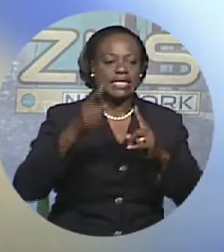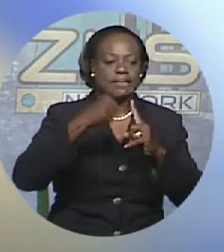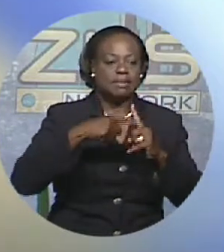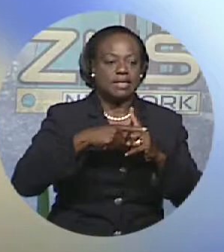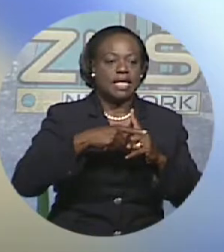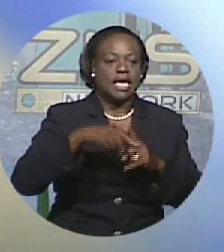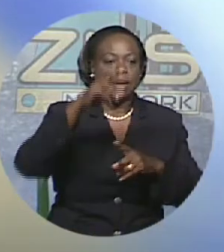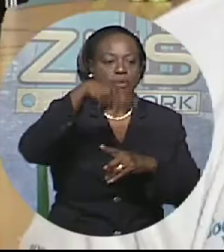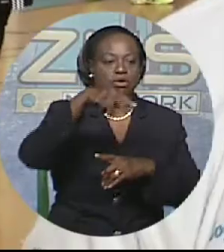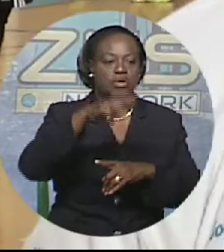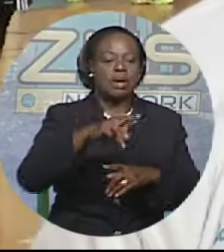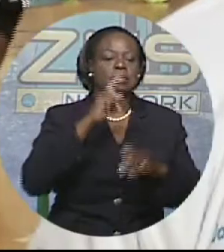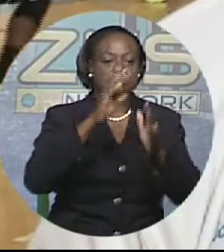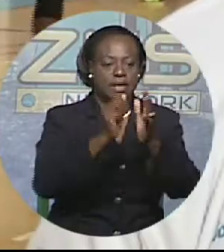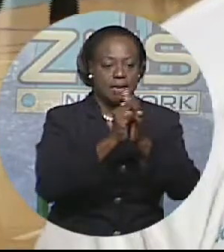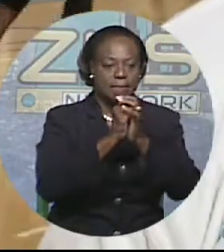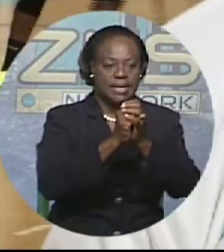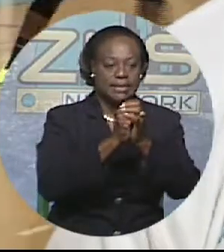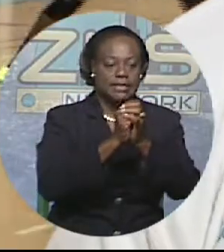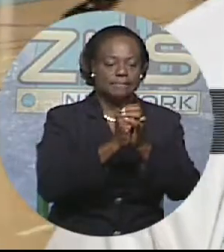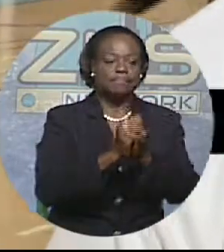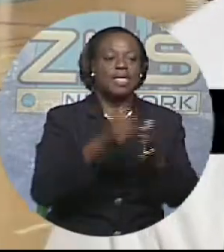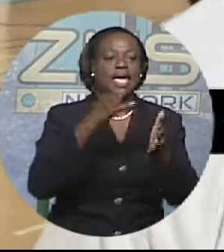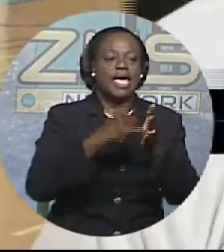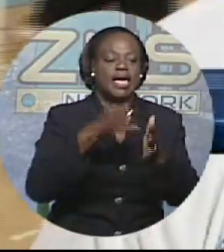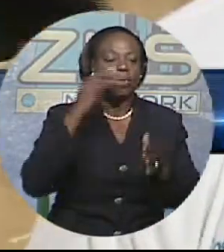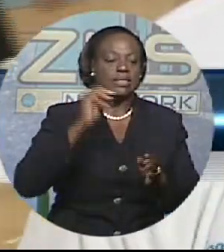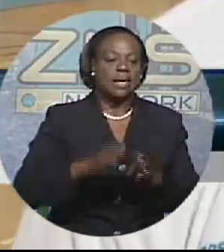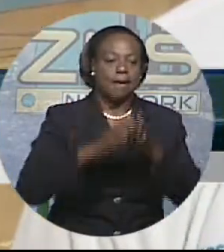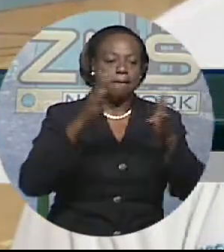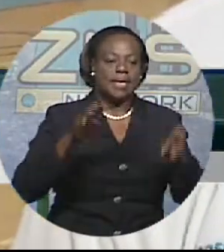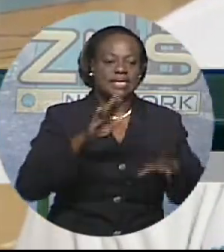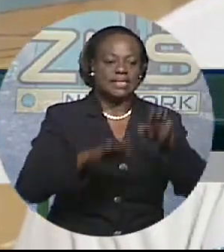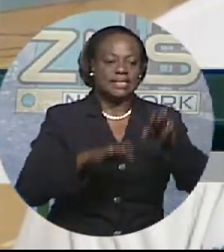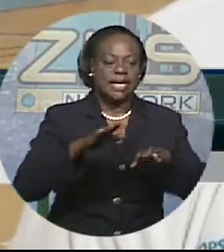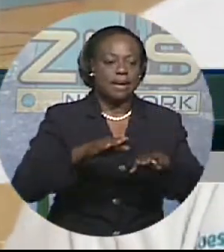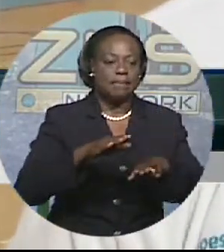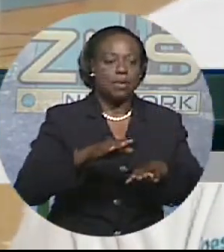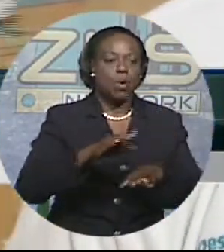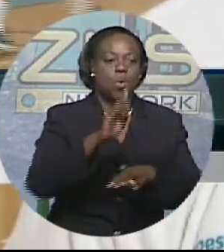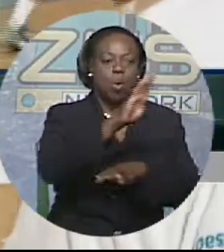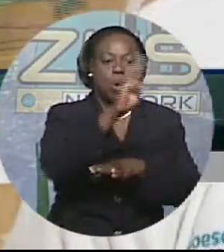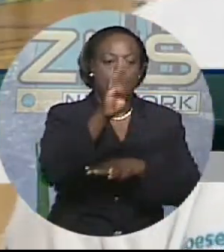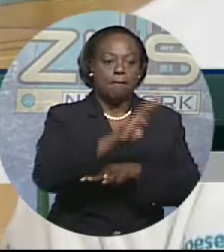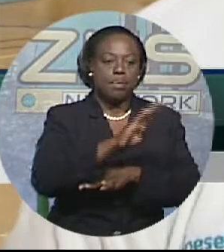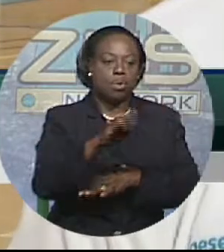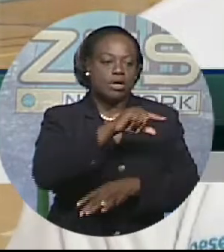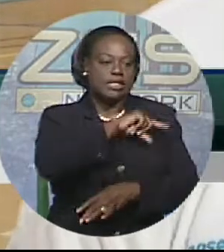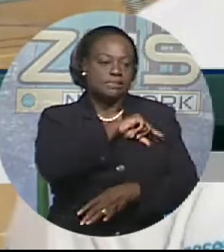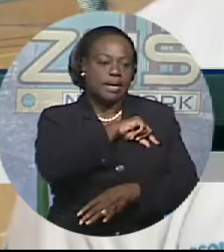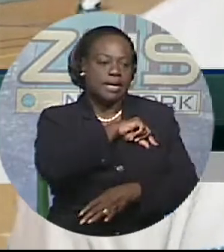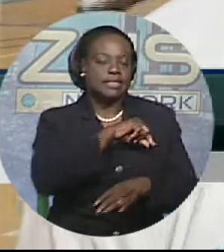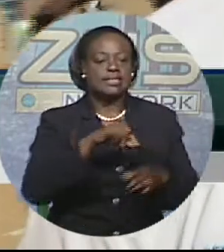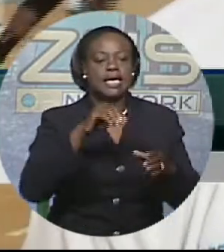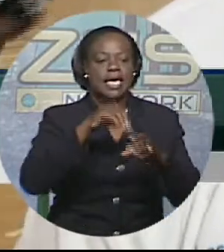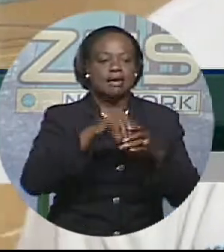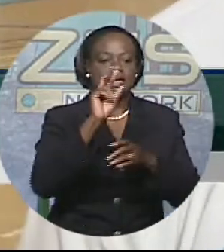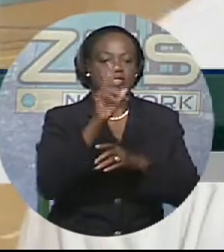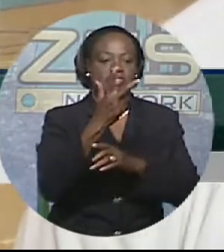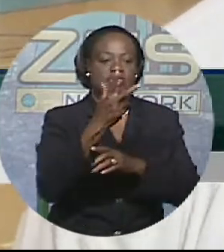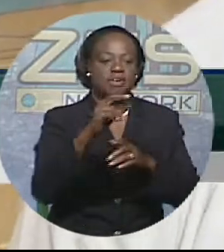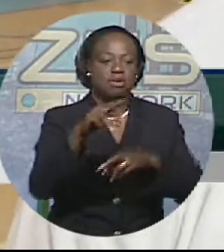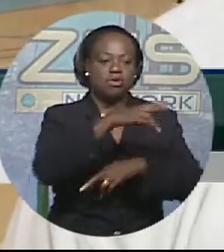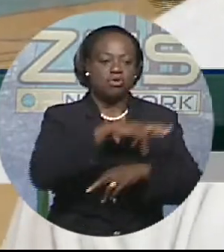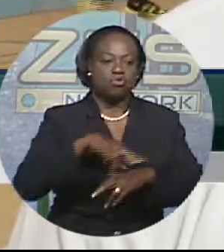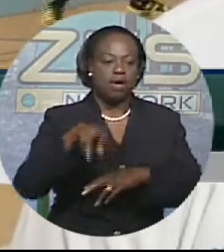commended. I think it was a very big step. We were bronze medalists at the 3rd round. It was overshadowed by the Golden